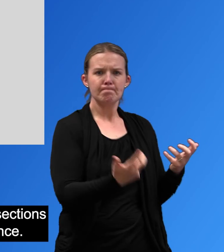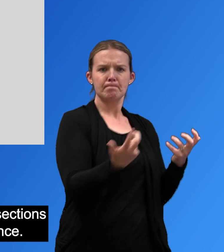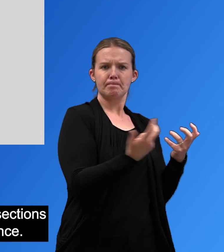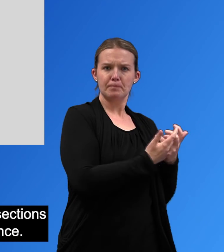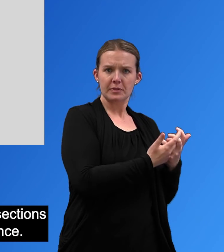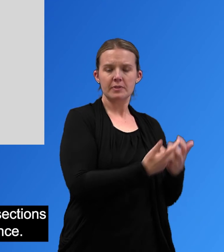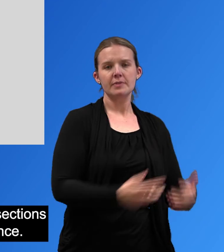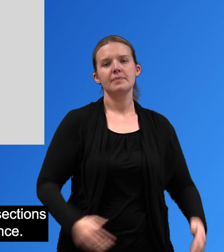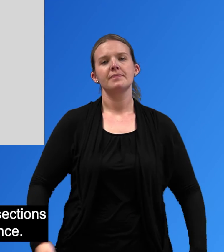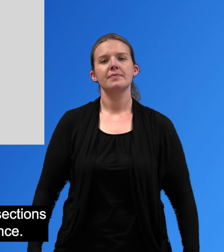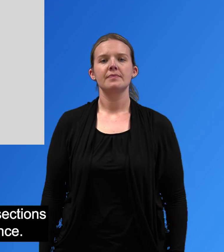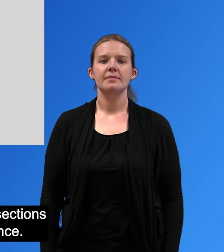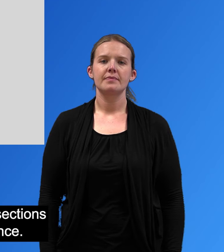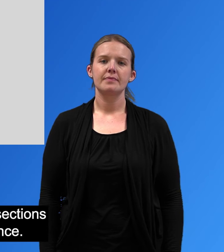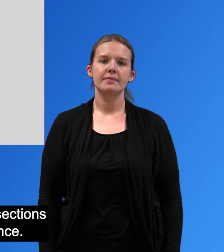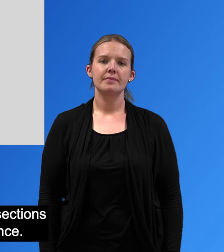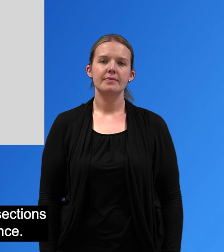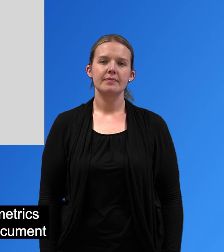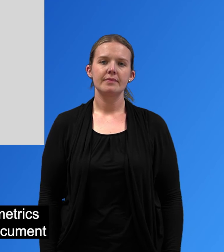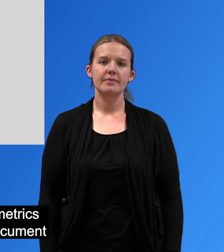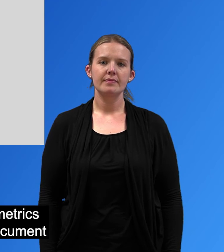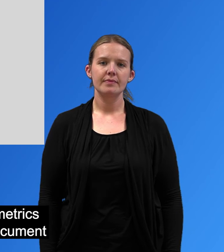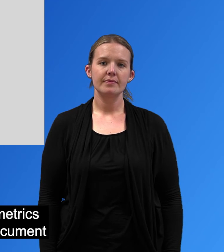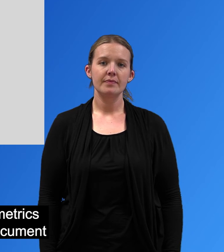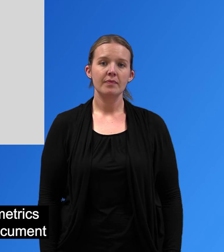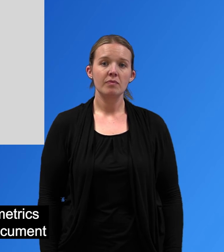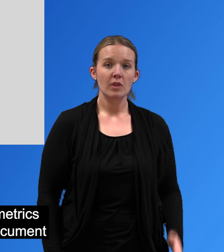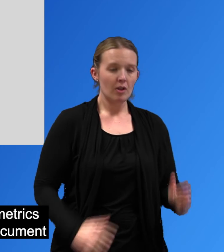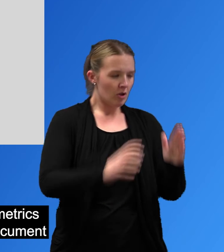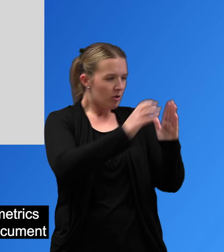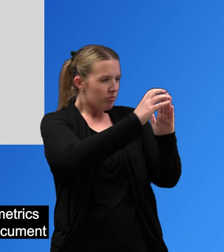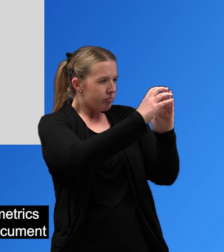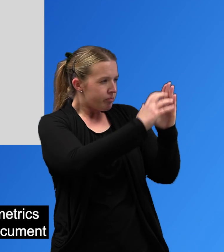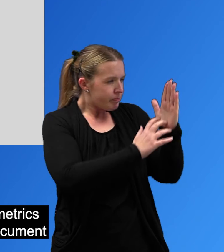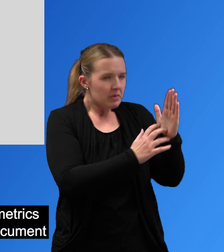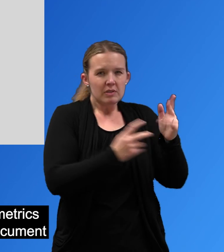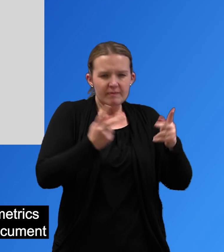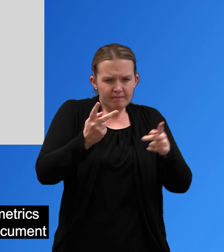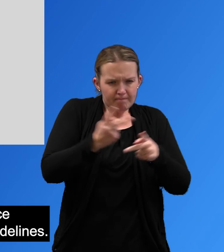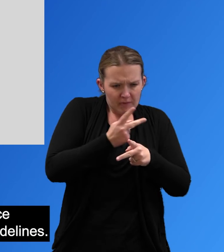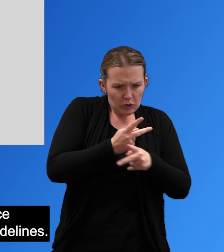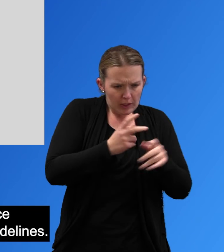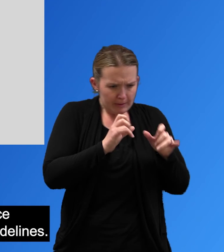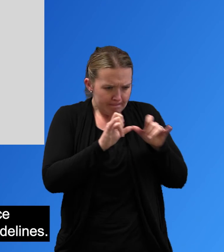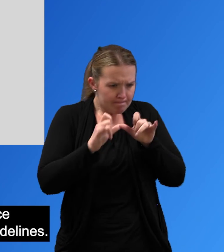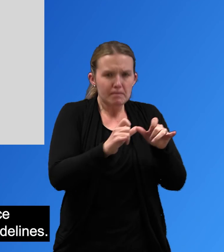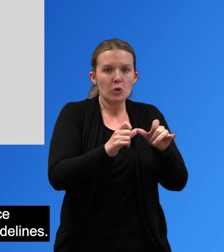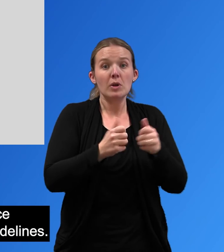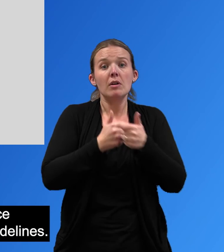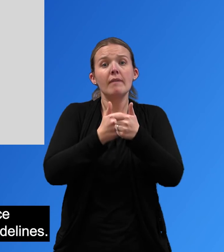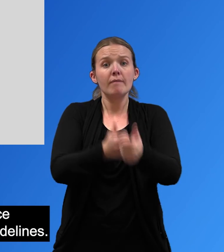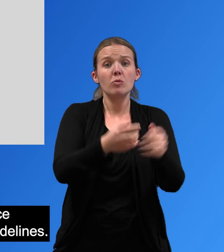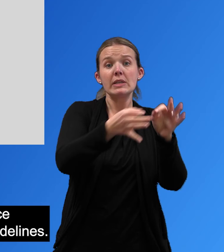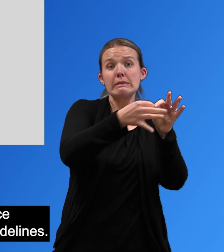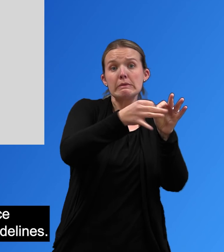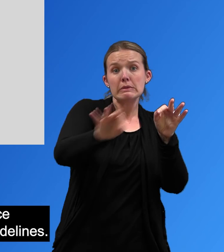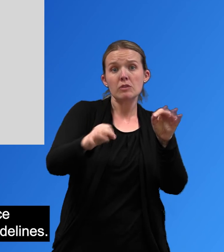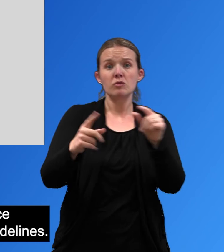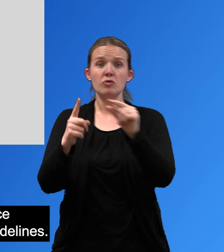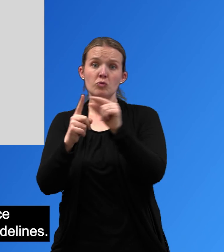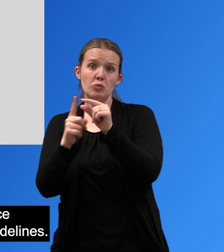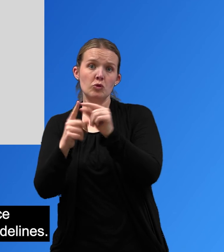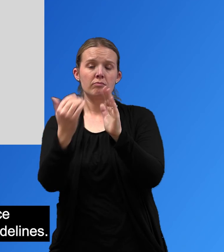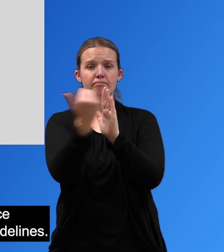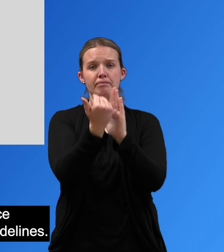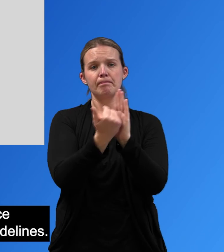for the target audience. Compute complexity metrics for the entire source document using the sentence level and word level guidelines.